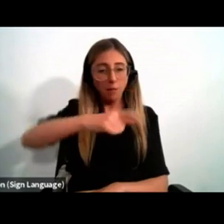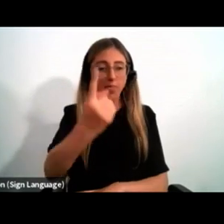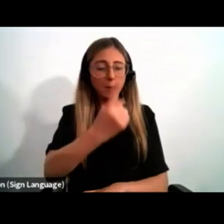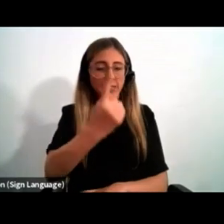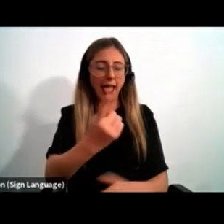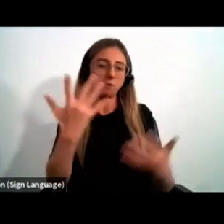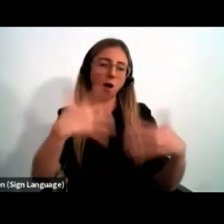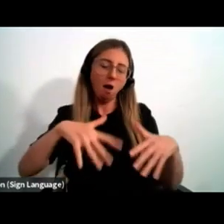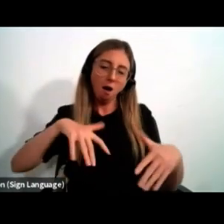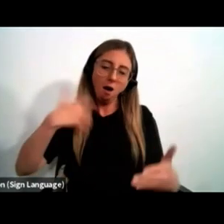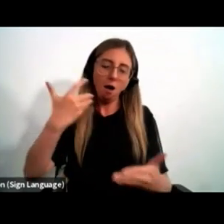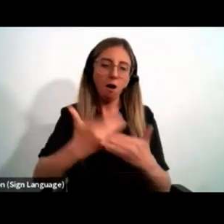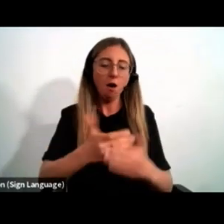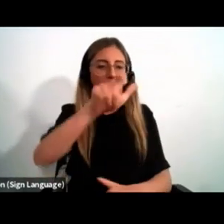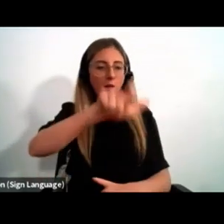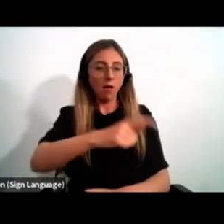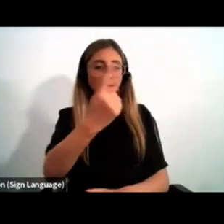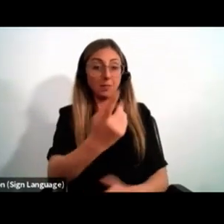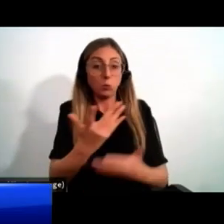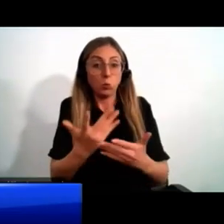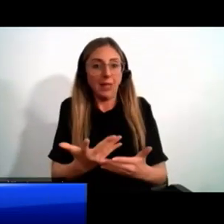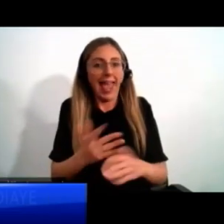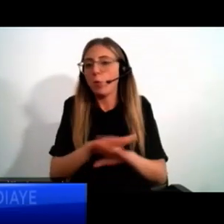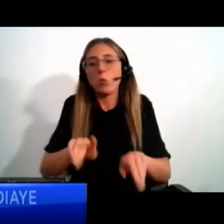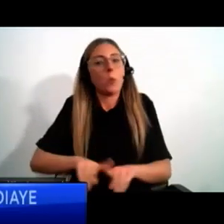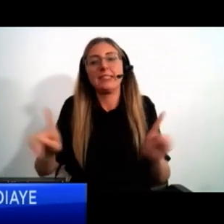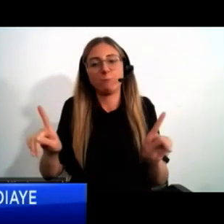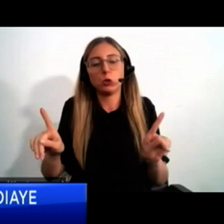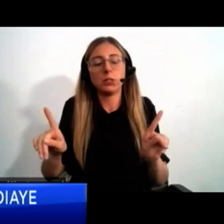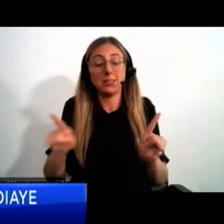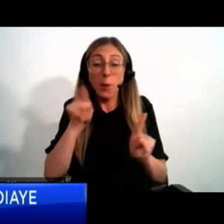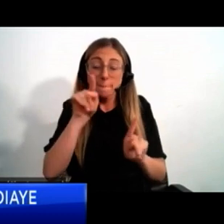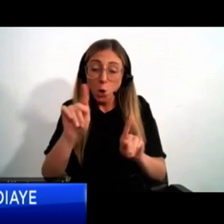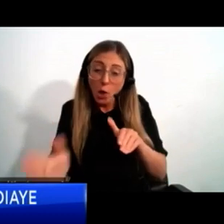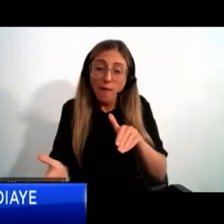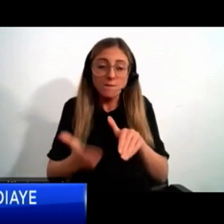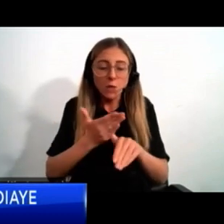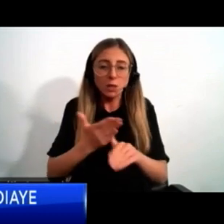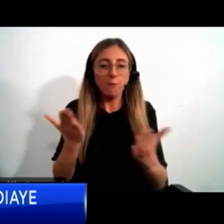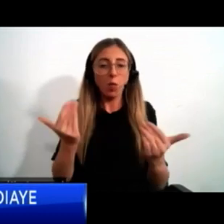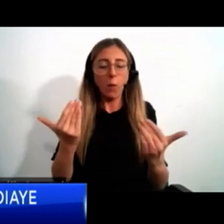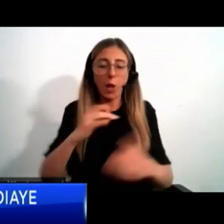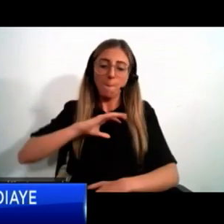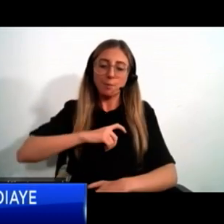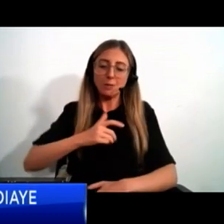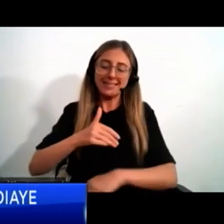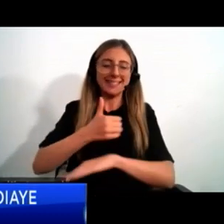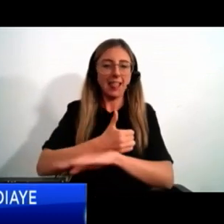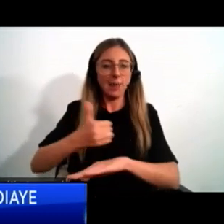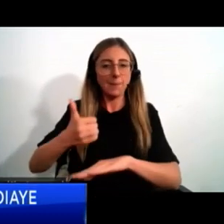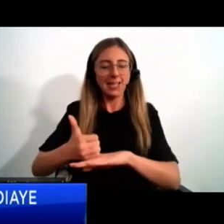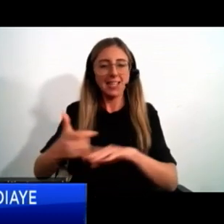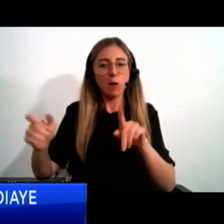world figures at this event, and today is no exception. But firstly, I'd like to welcome the president of Afrexim Bank, Professor Benedict